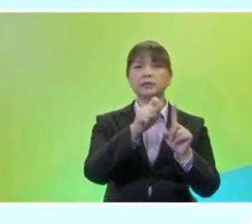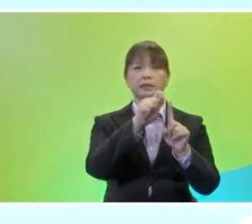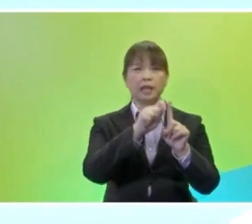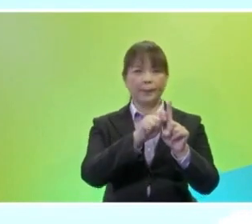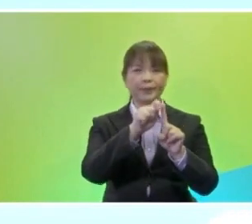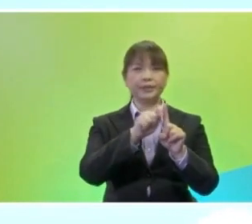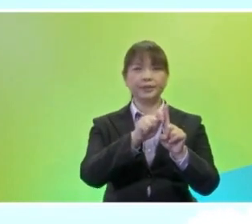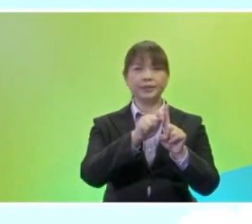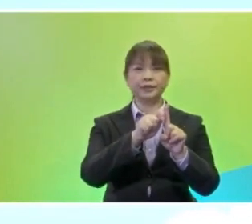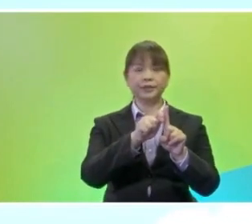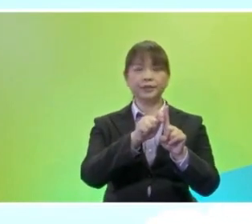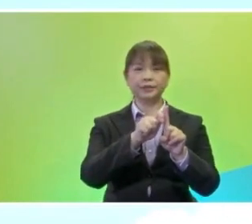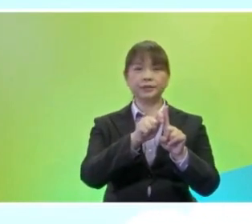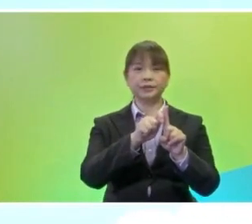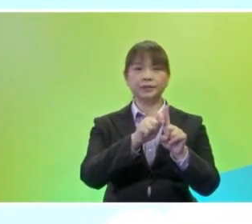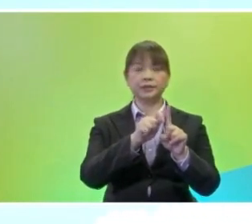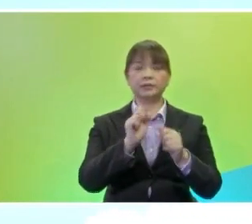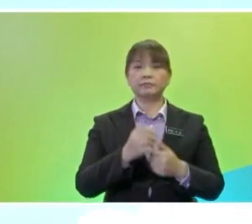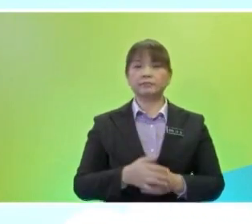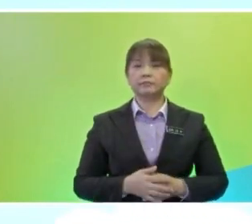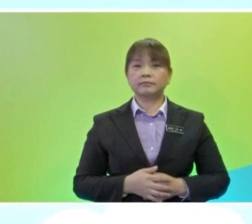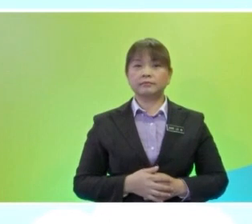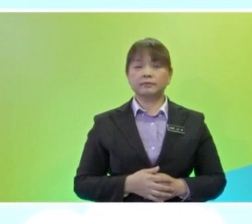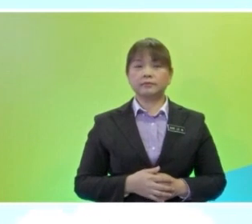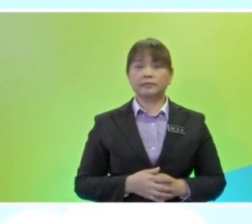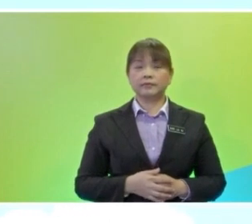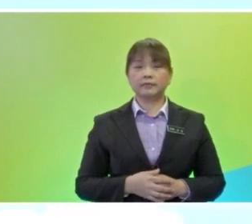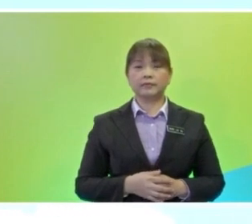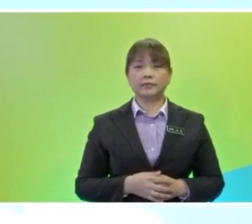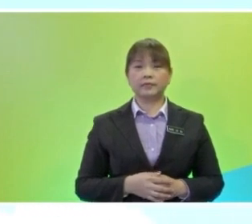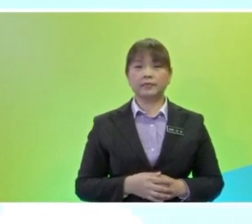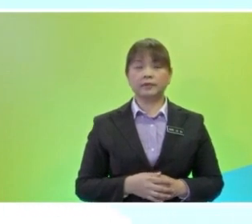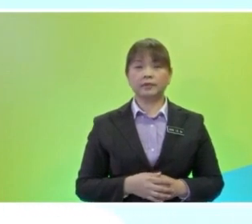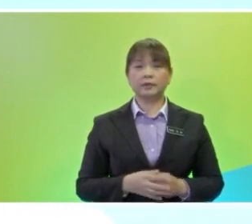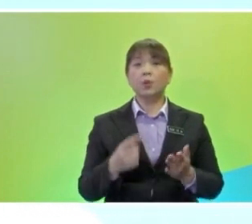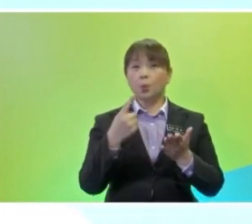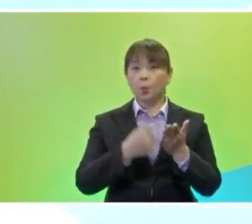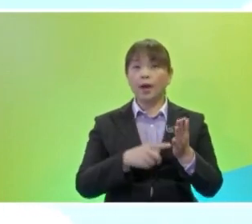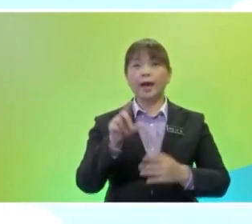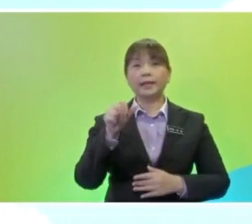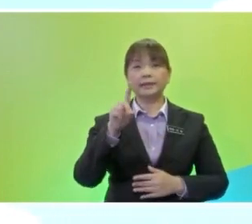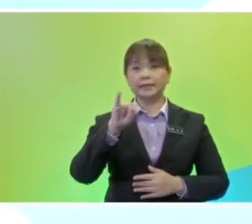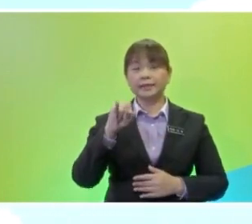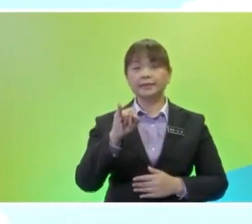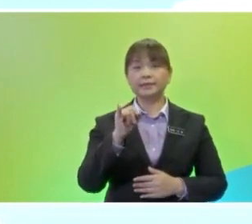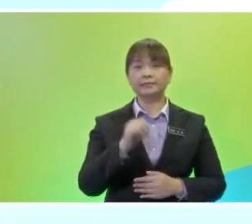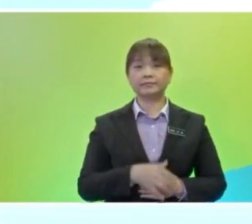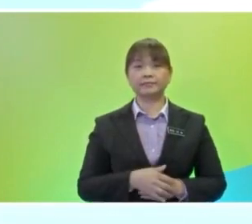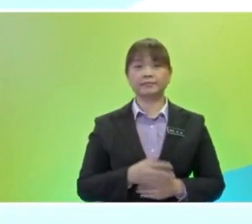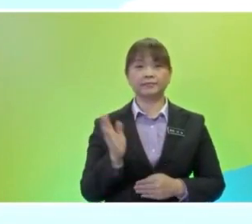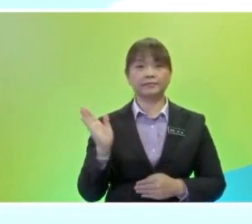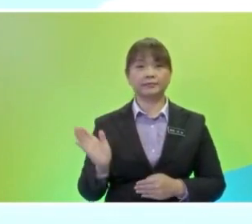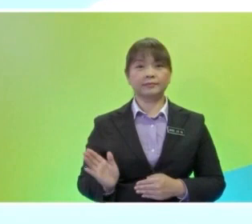have fever, it's high temperature. Mm-mm. So, what adjective is it? Who would like to give it a try? Okay,